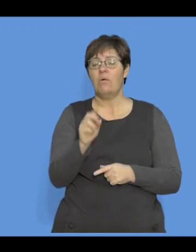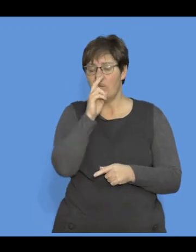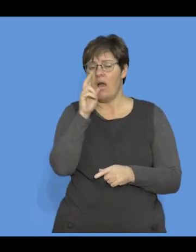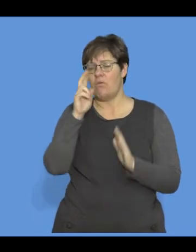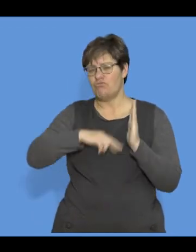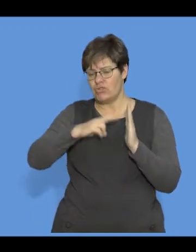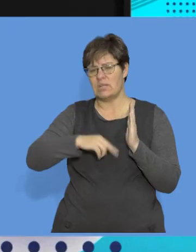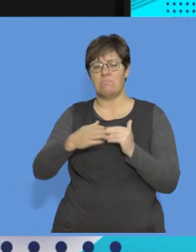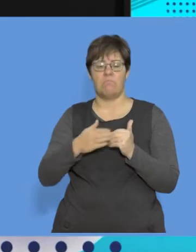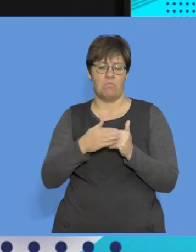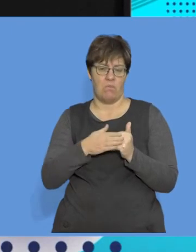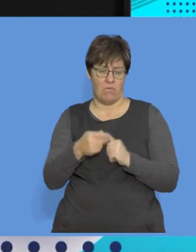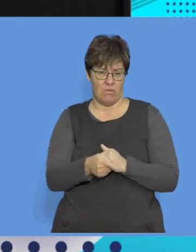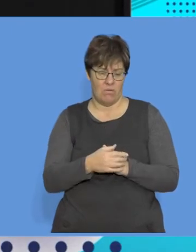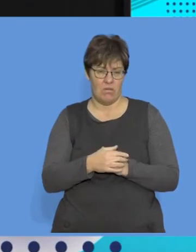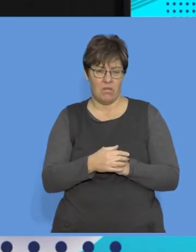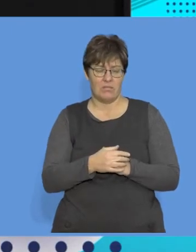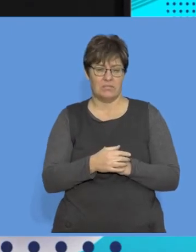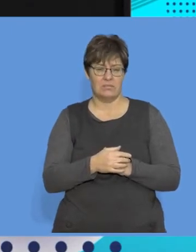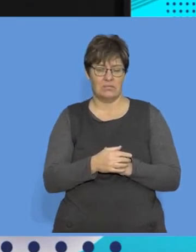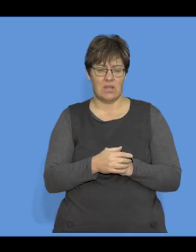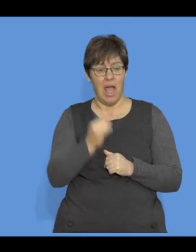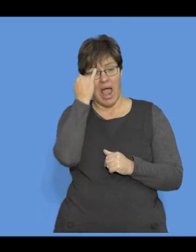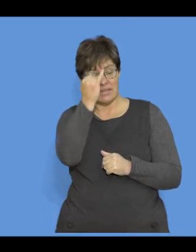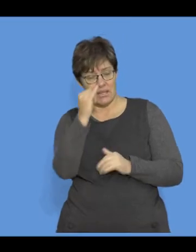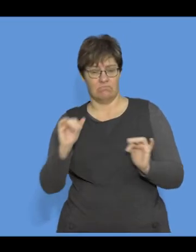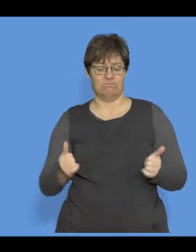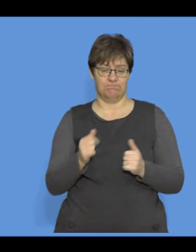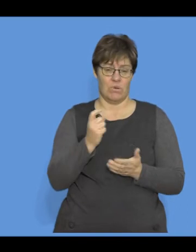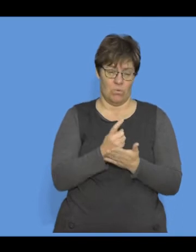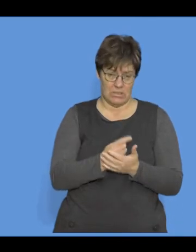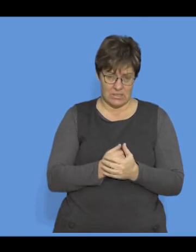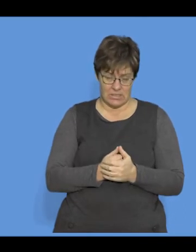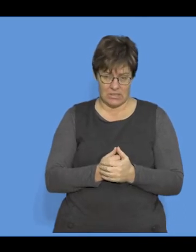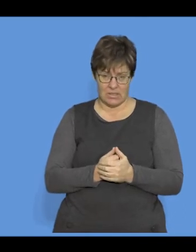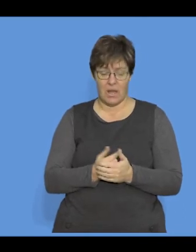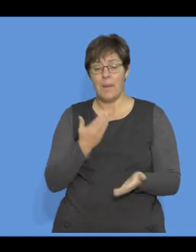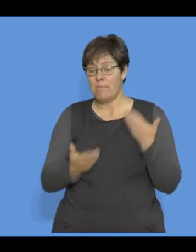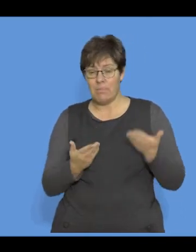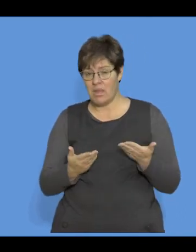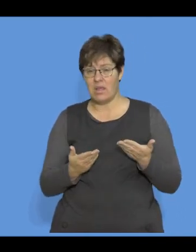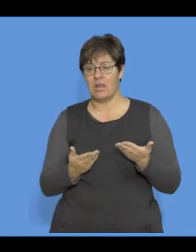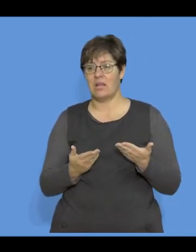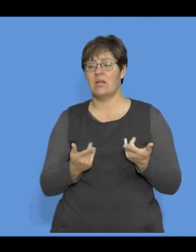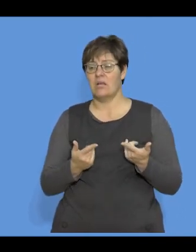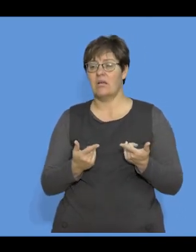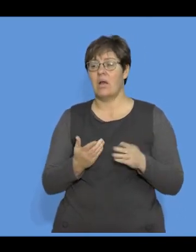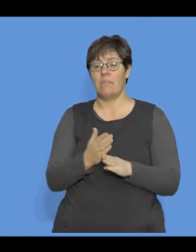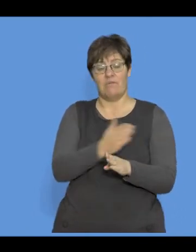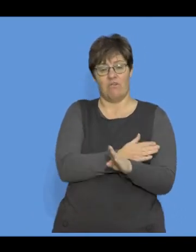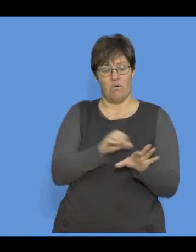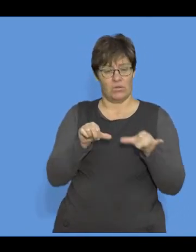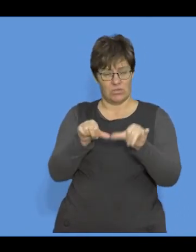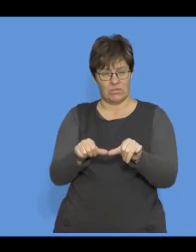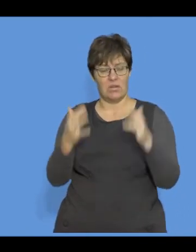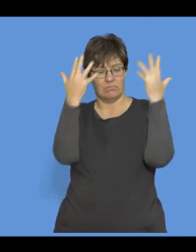about the question, and that's always a good idea. So perhaps what we can do is we just skip on before we continue,